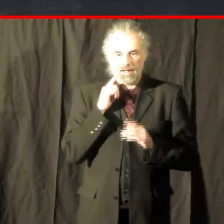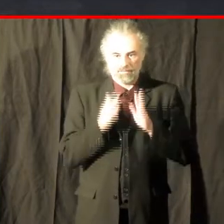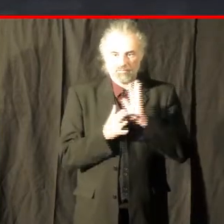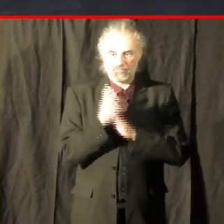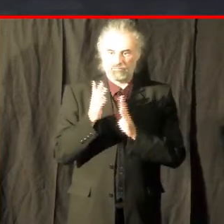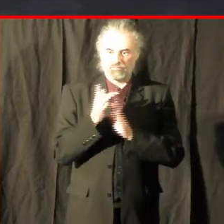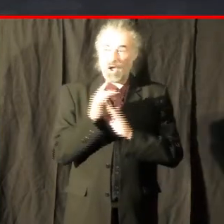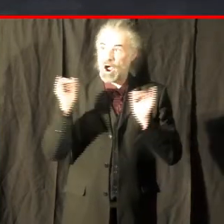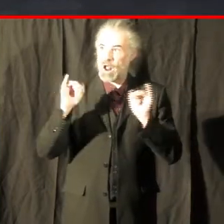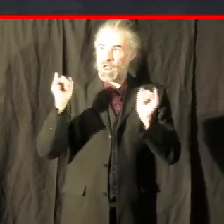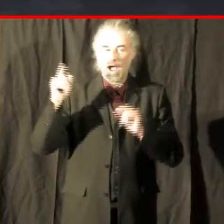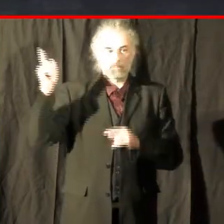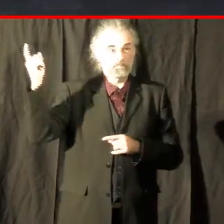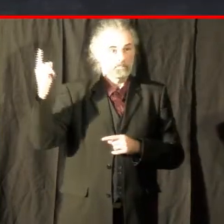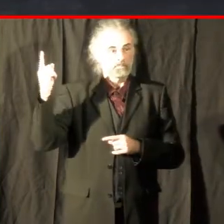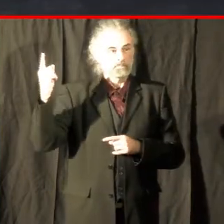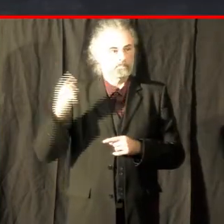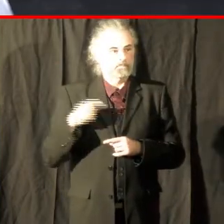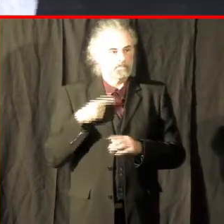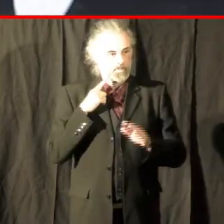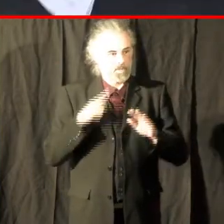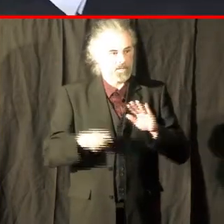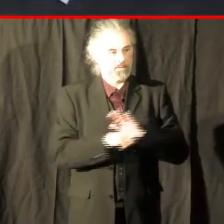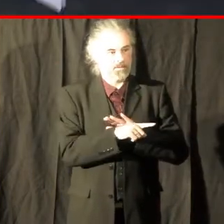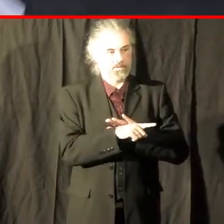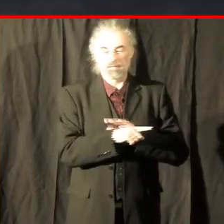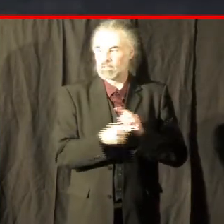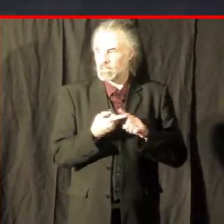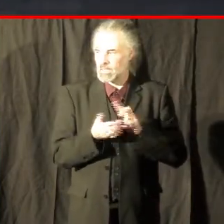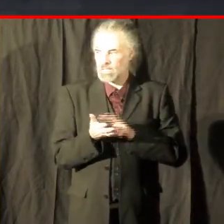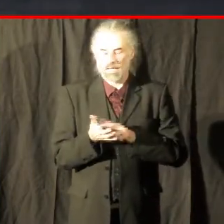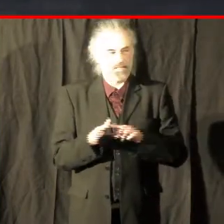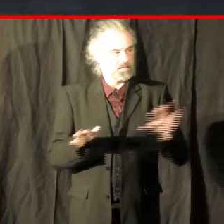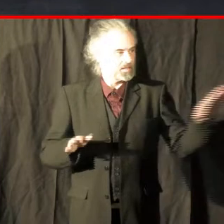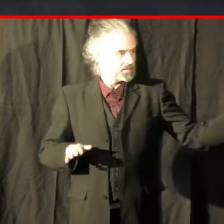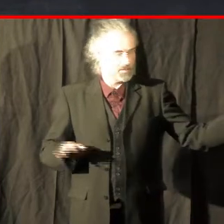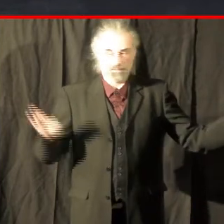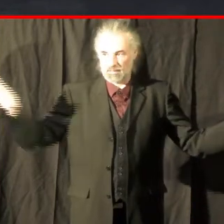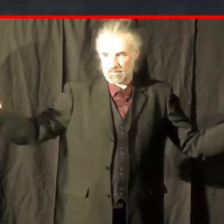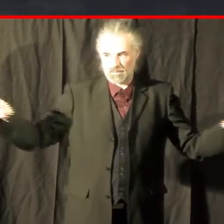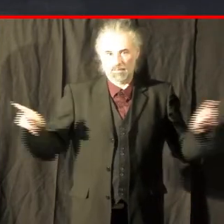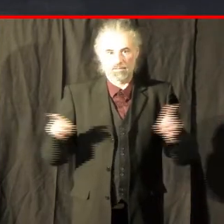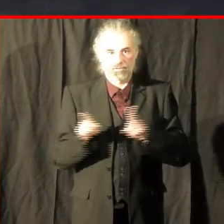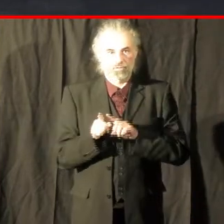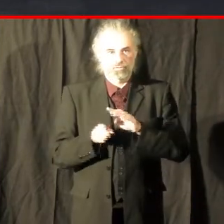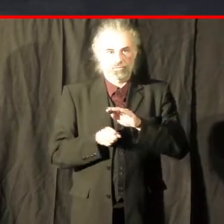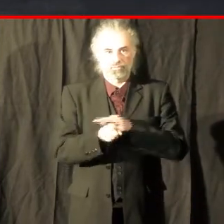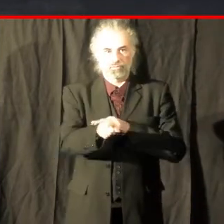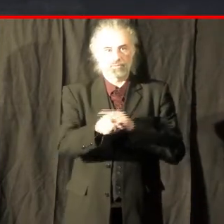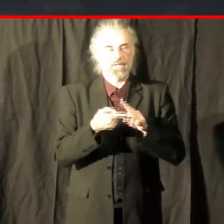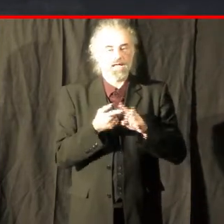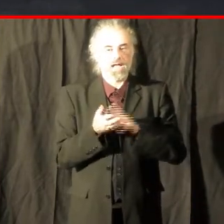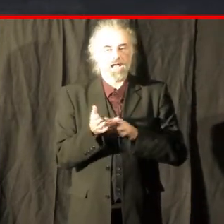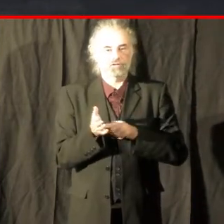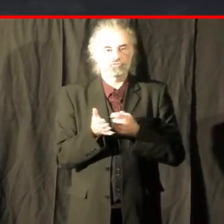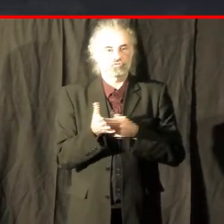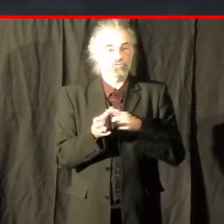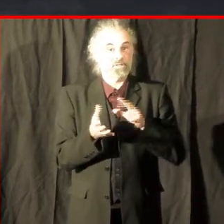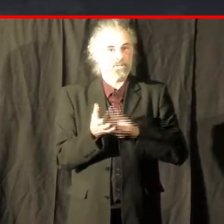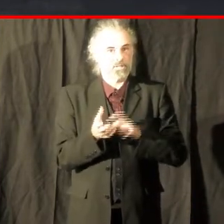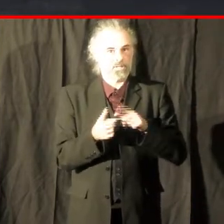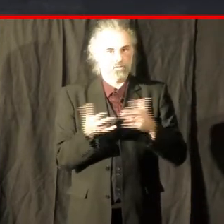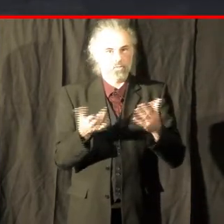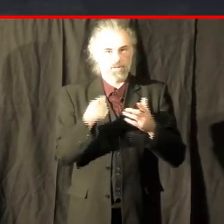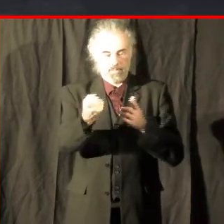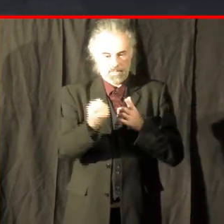most unlikely event that they will, exit through the exits either side and make your way to the entrance where you came into the building, and the assembly